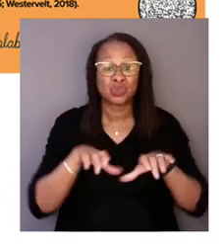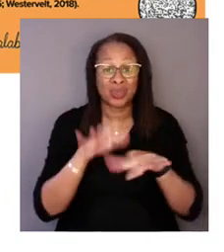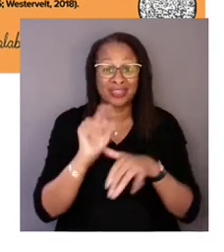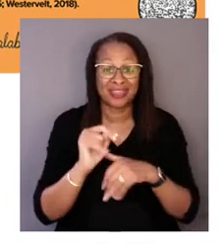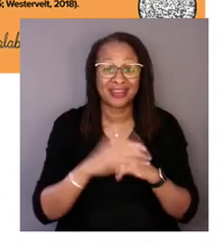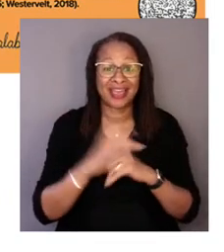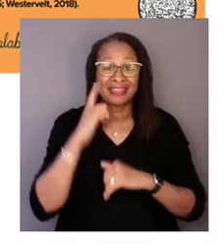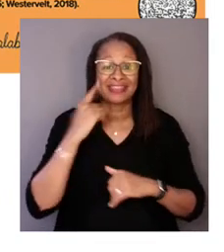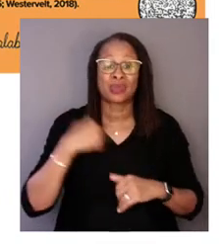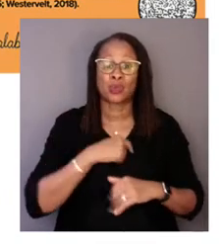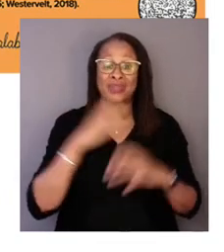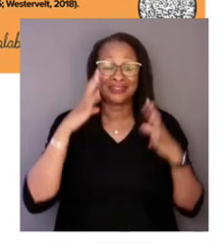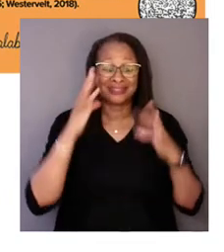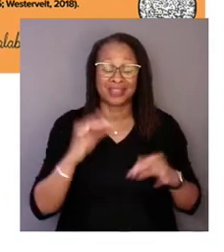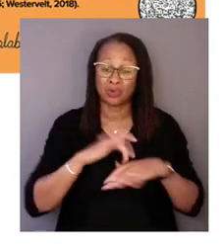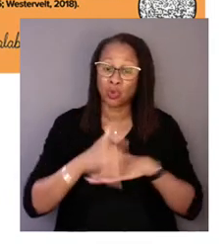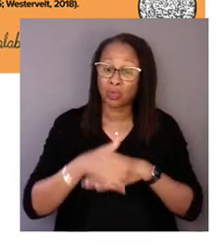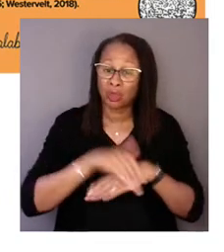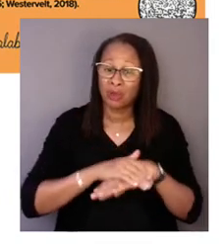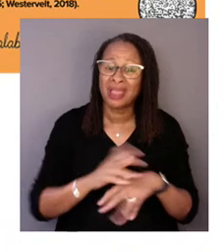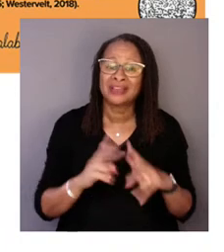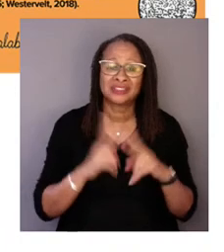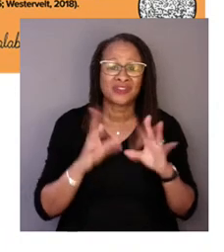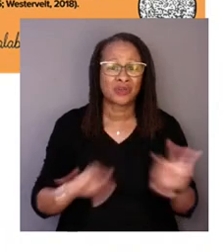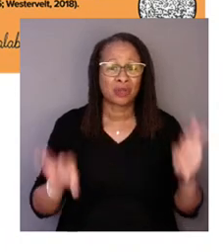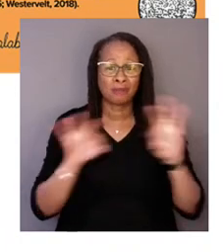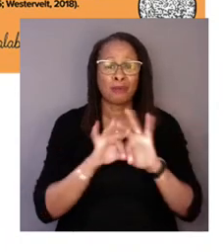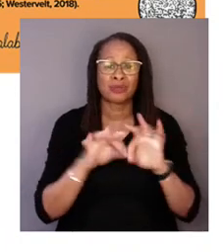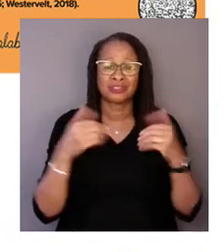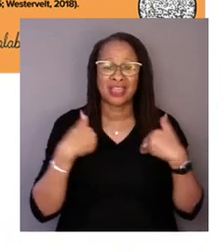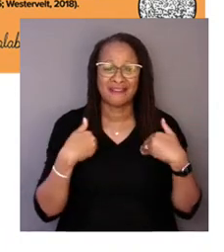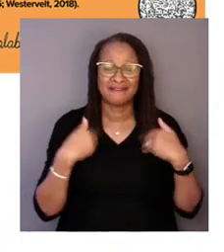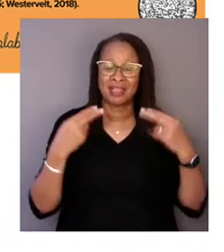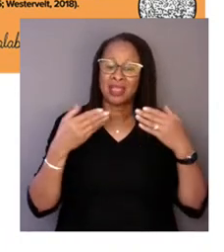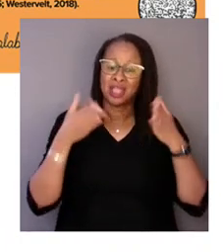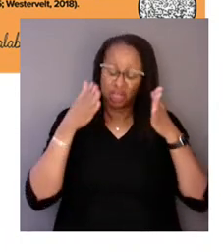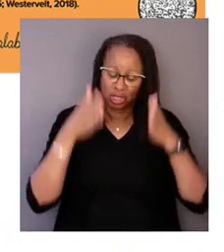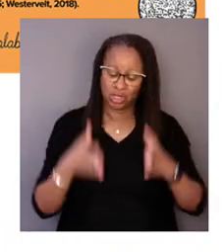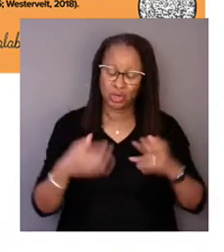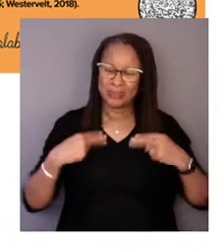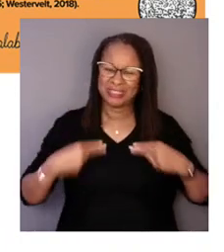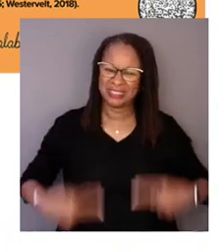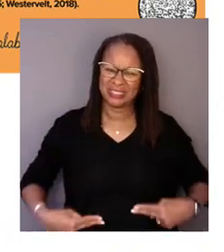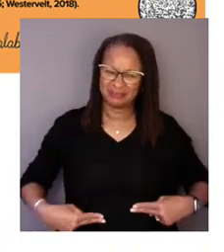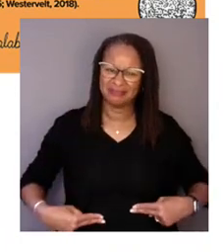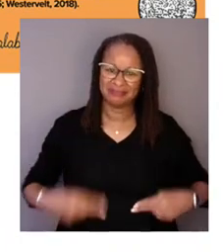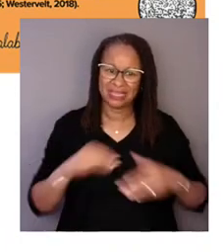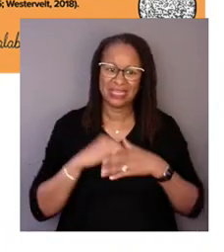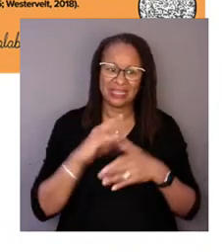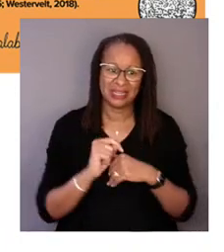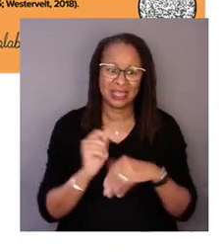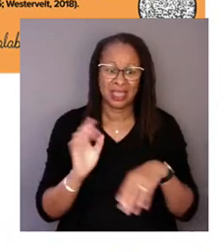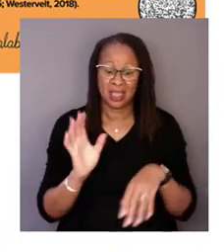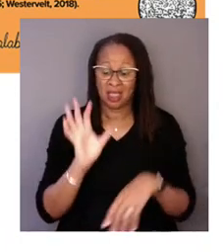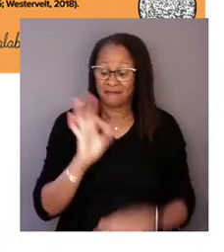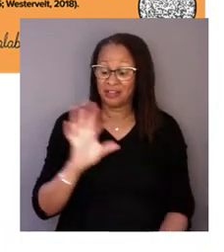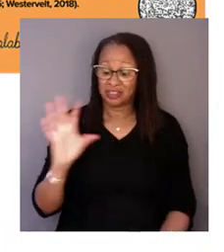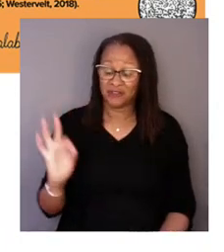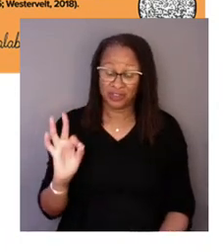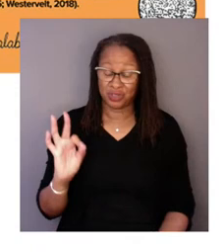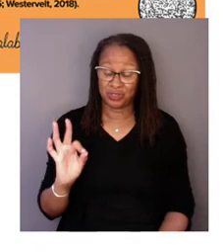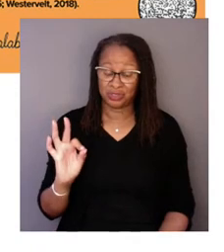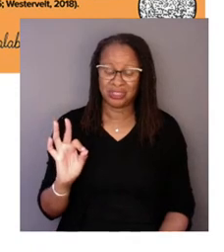decided pretty early on that it was really, really important to have humans in this, right? Like that the fossil fuel industry very often feels quite